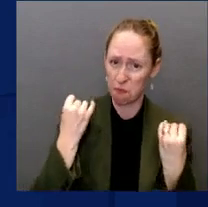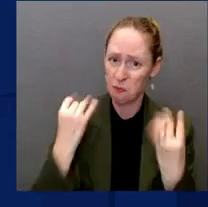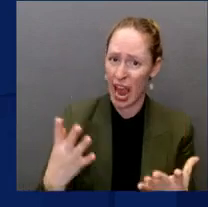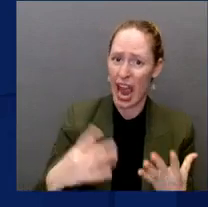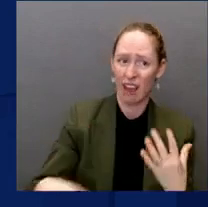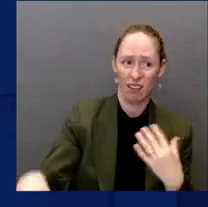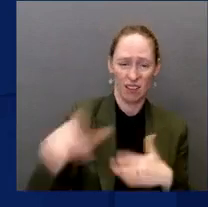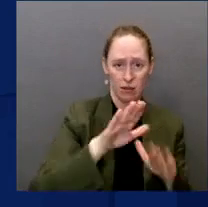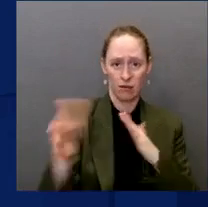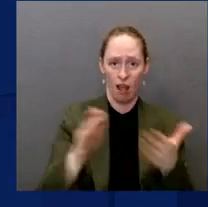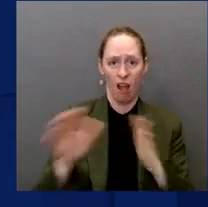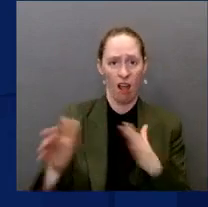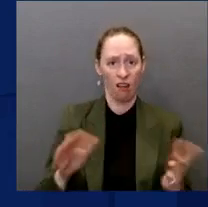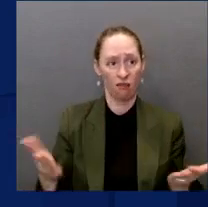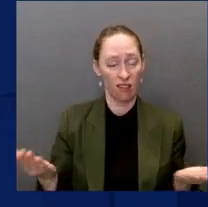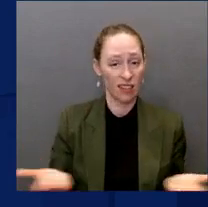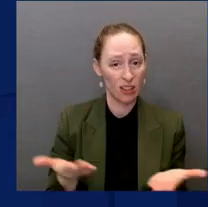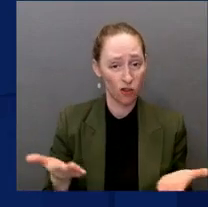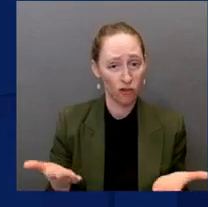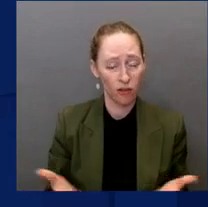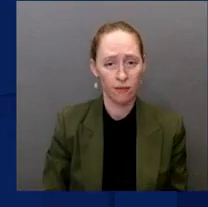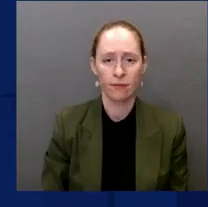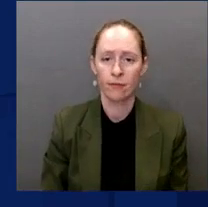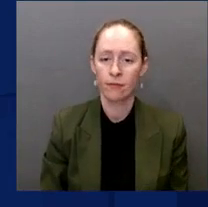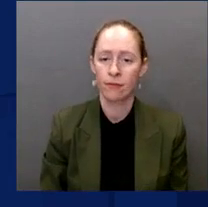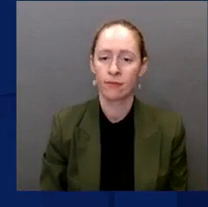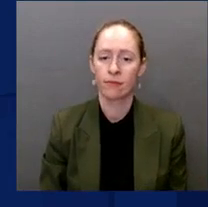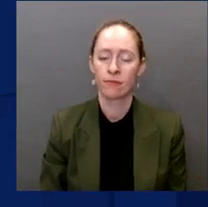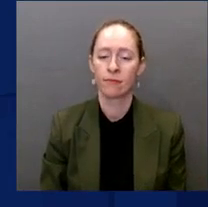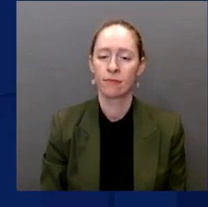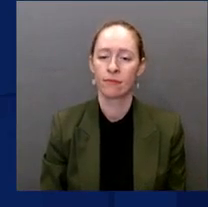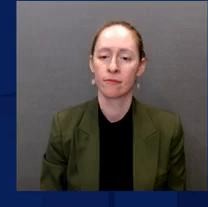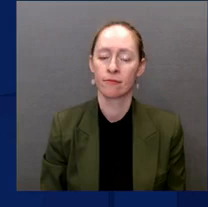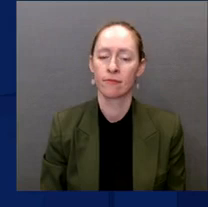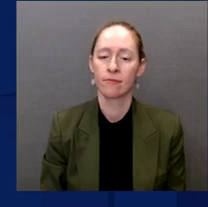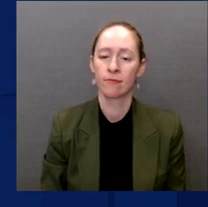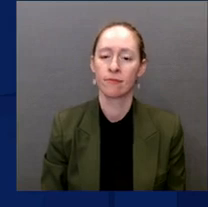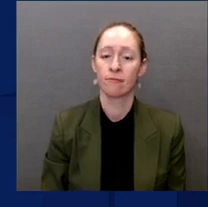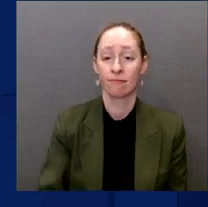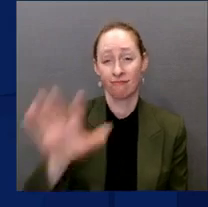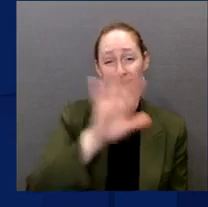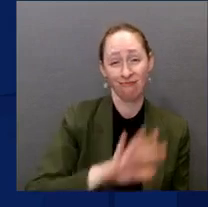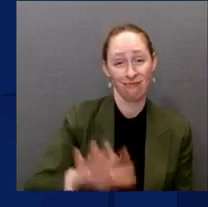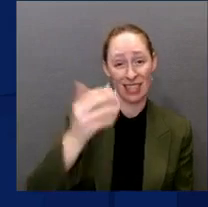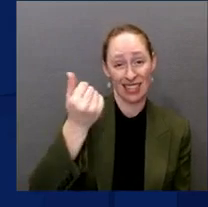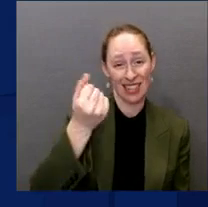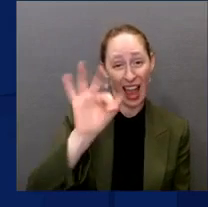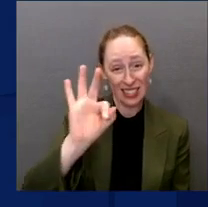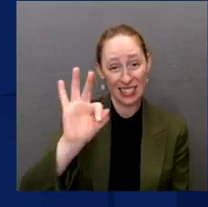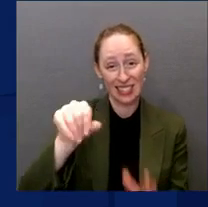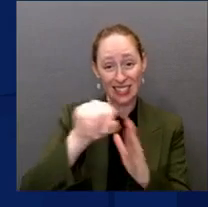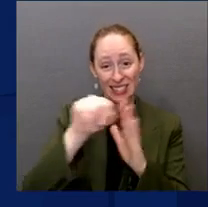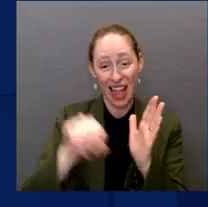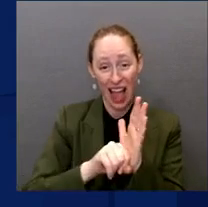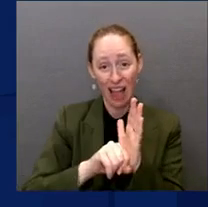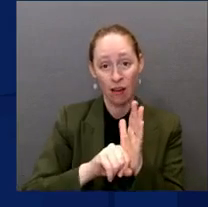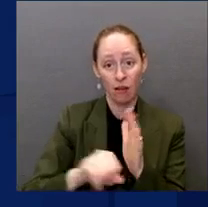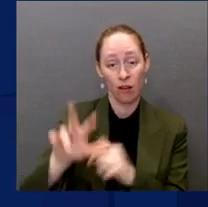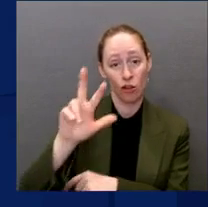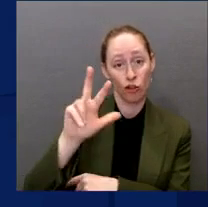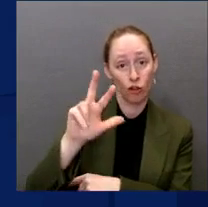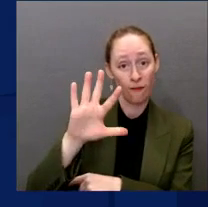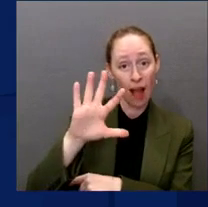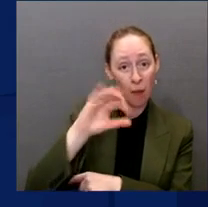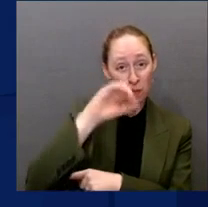of adults are obese. In 19 states. 19. For seniors and millions of folks on